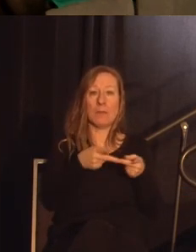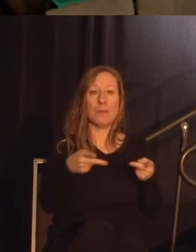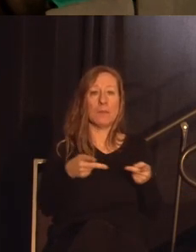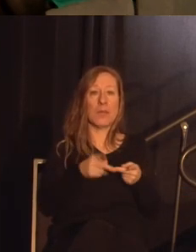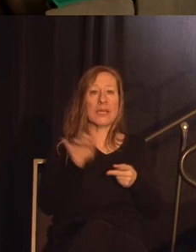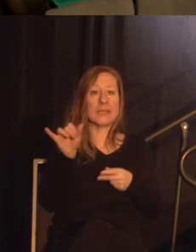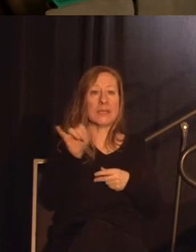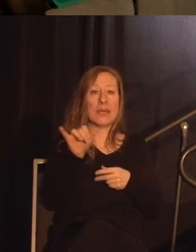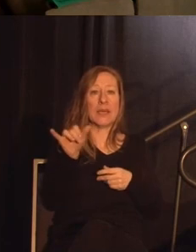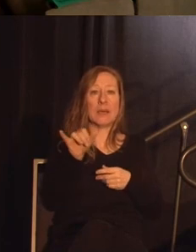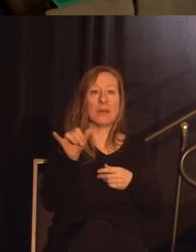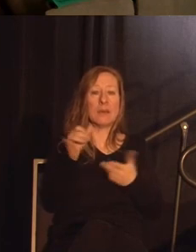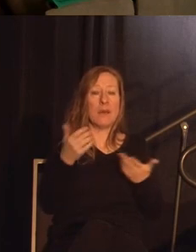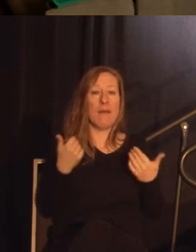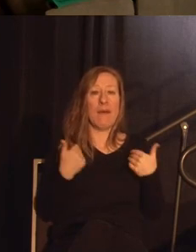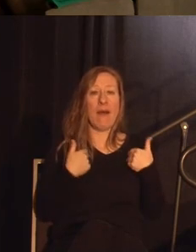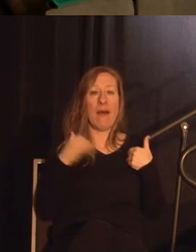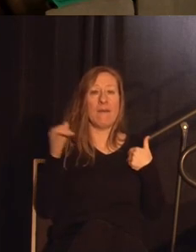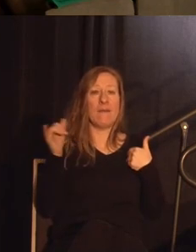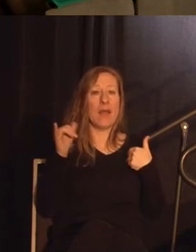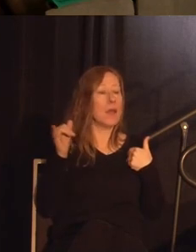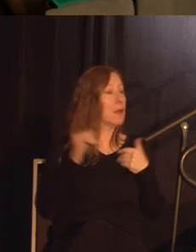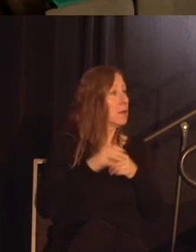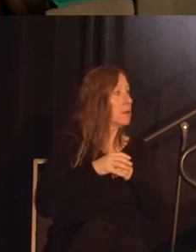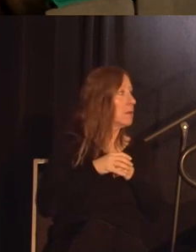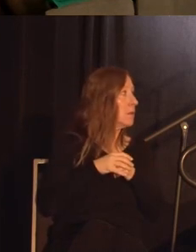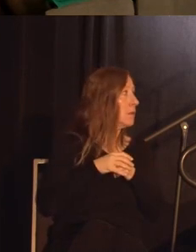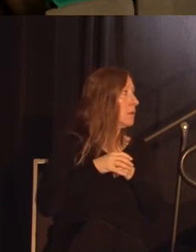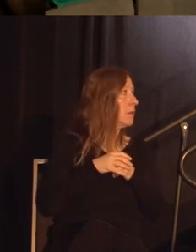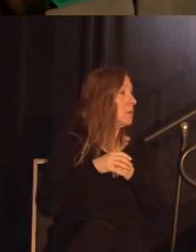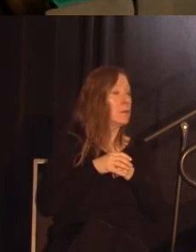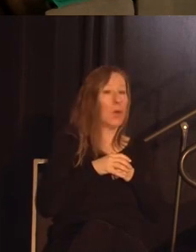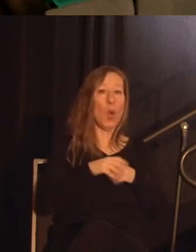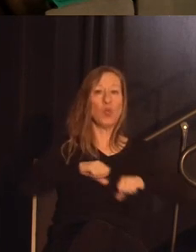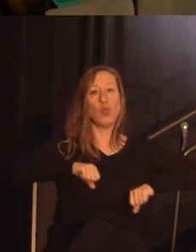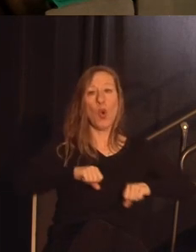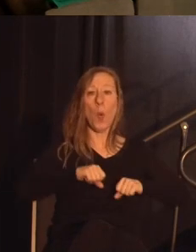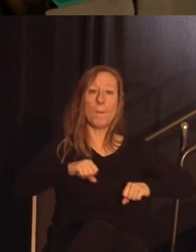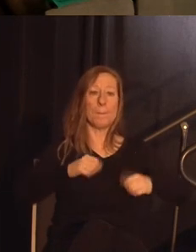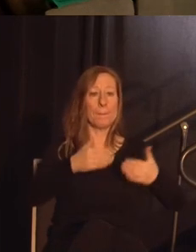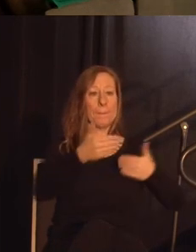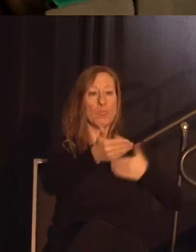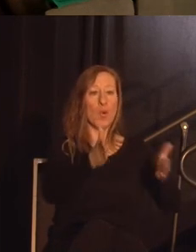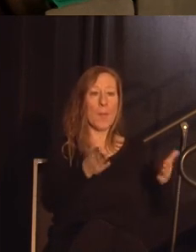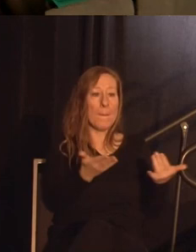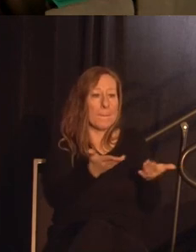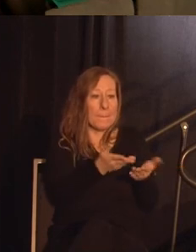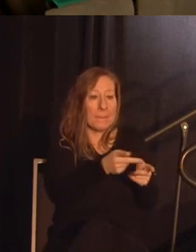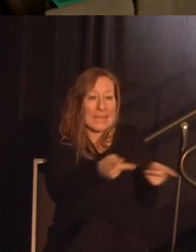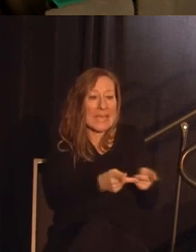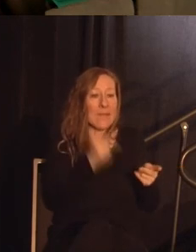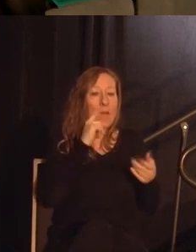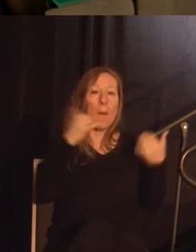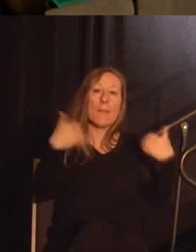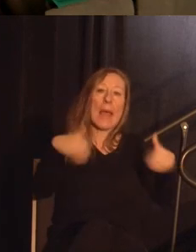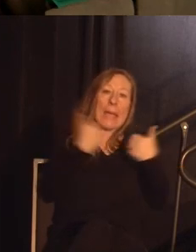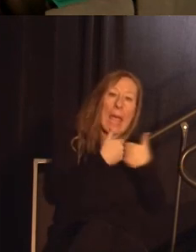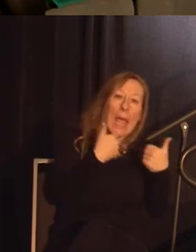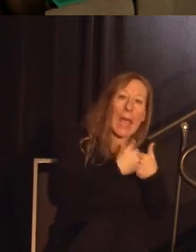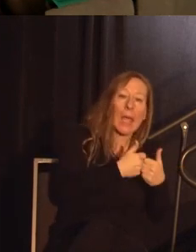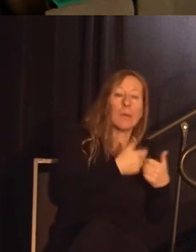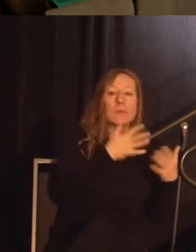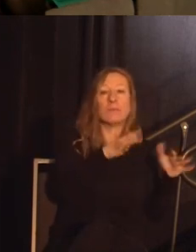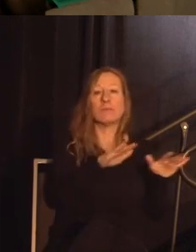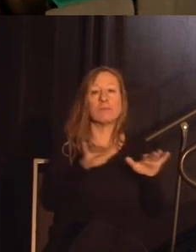you know, they have, like, a room, you know, where they can, like, play their games or whatever kids do, play their